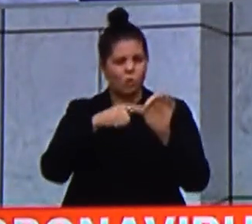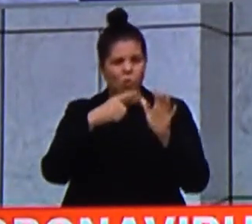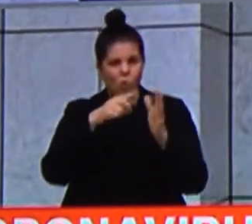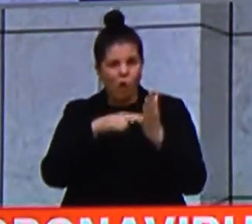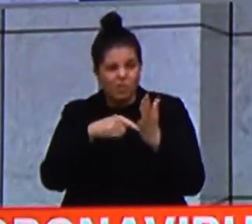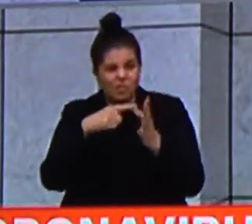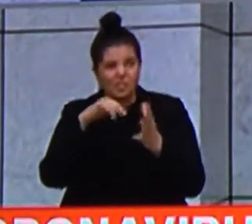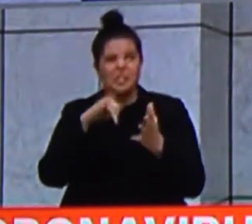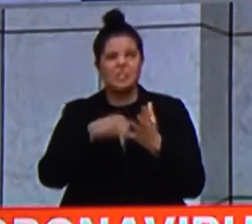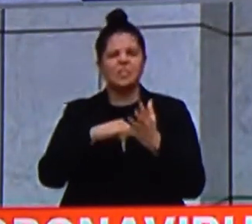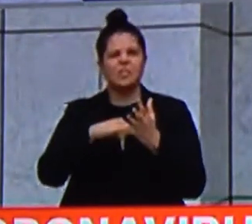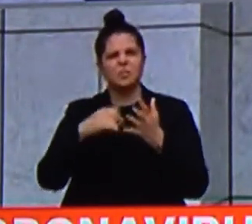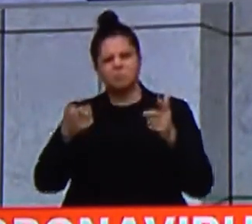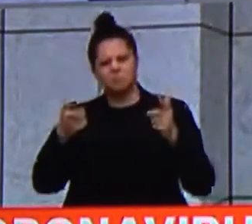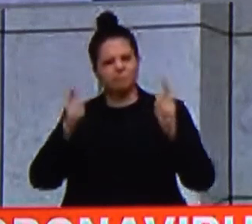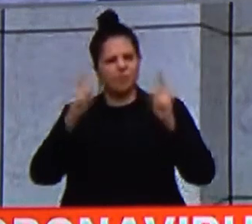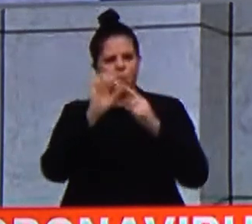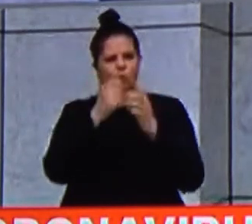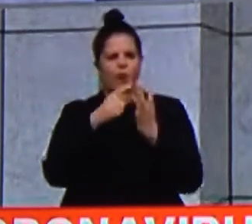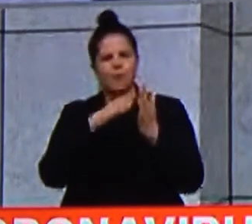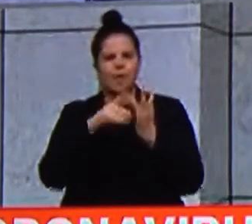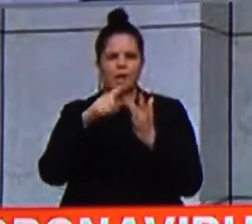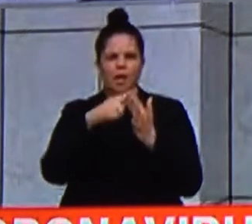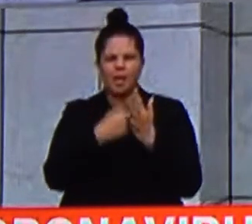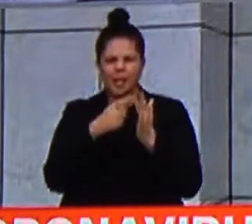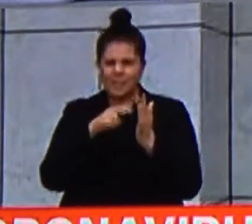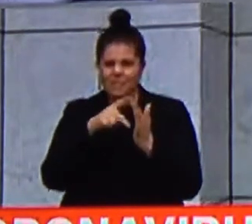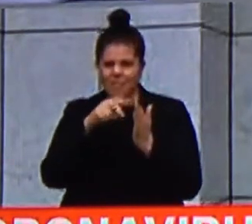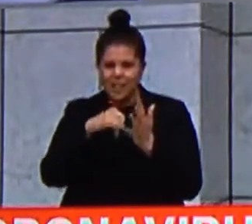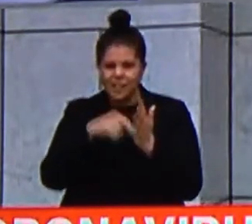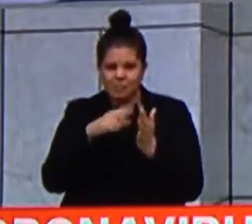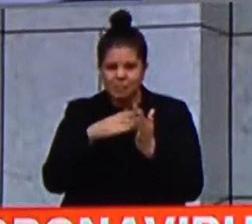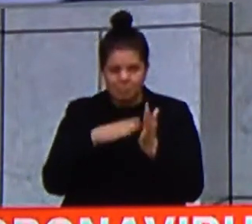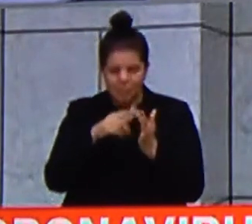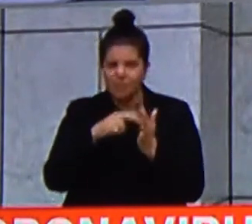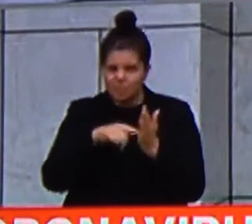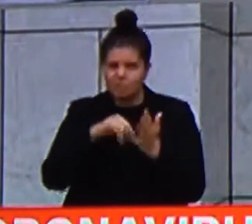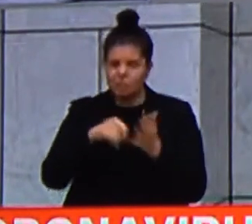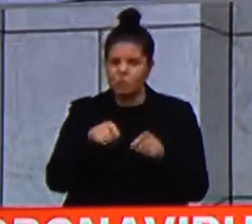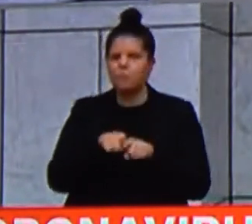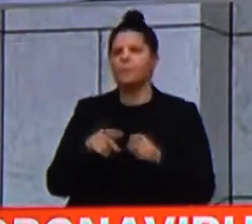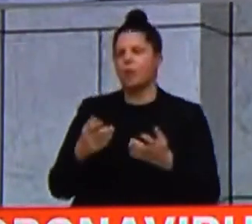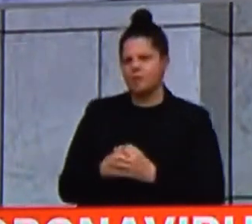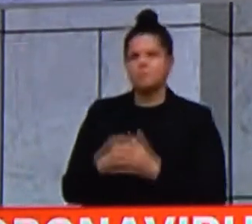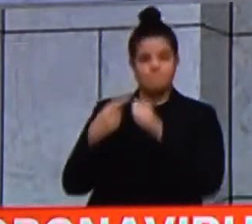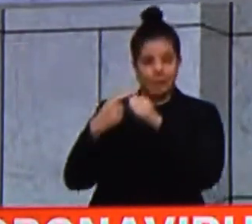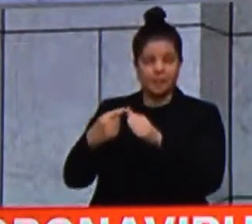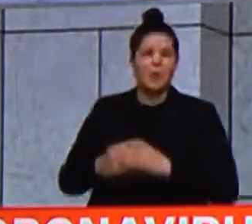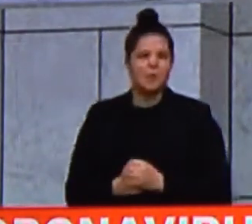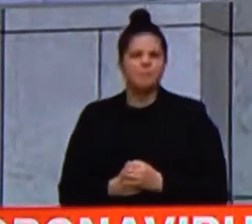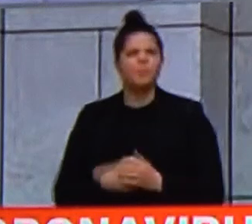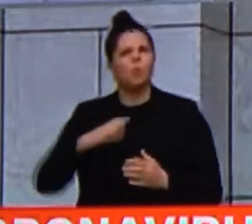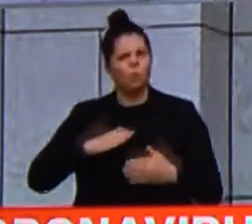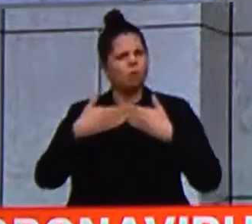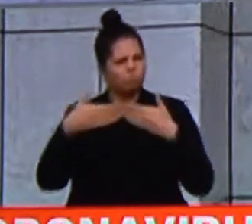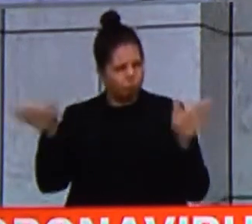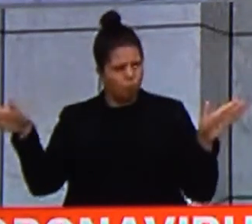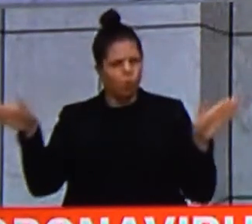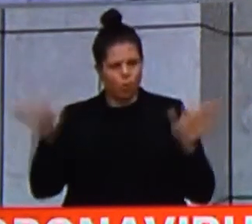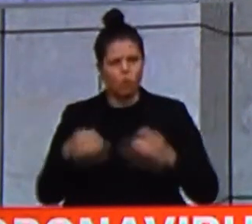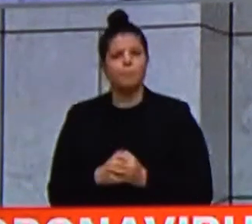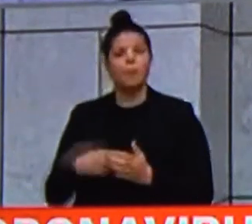your general practitioner, your specialist, the other healthcare providers who you may see who are able to access the